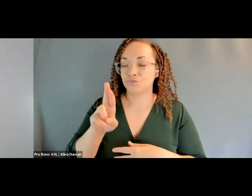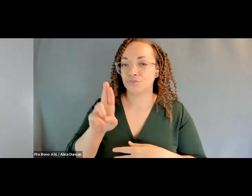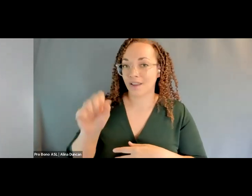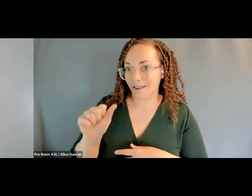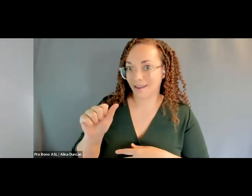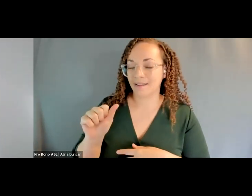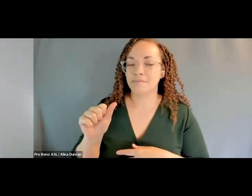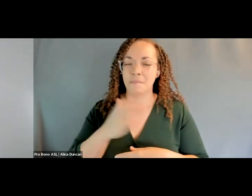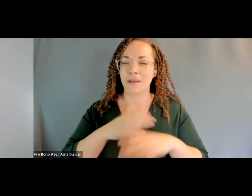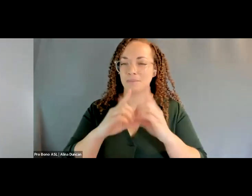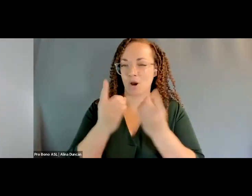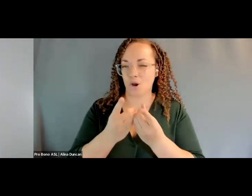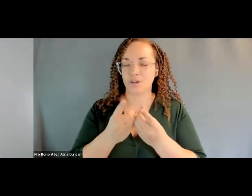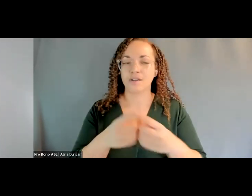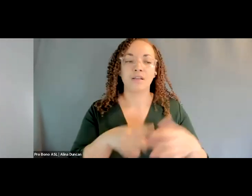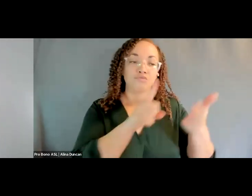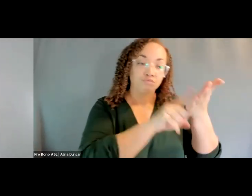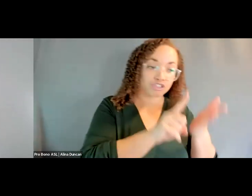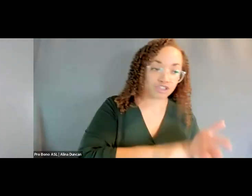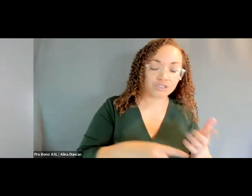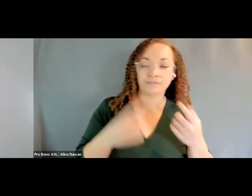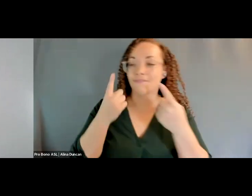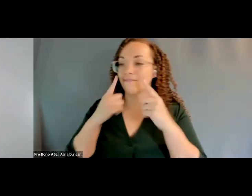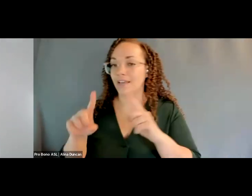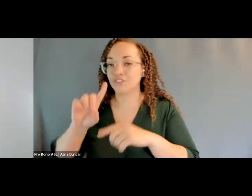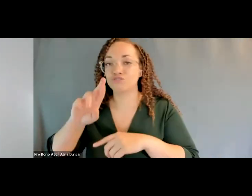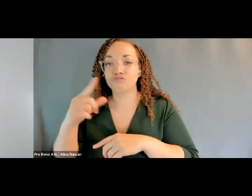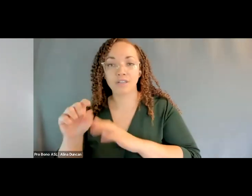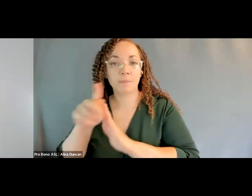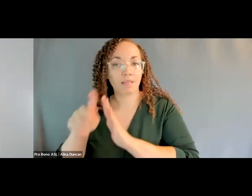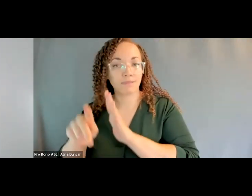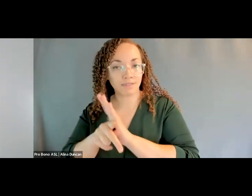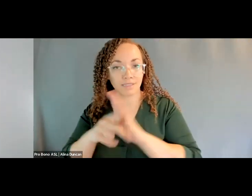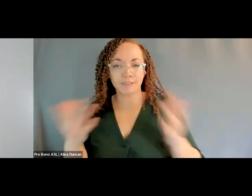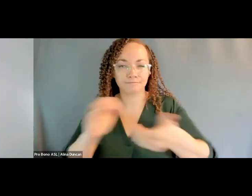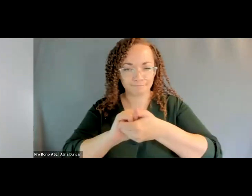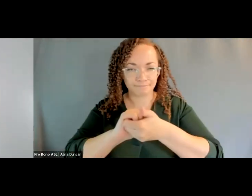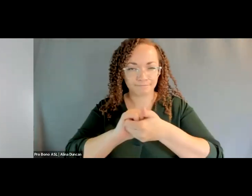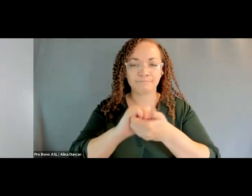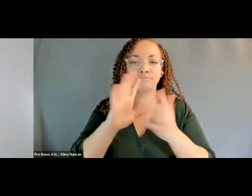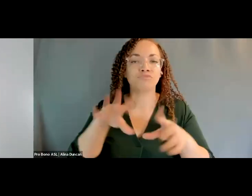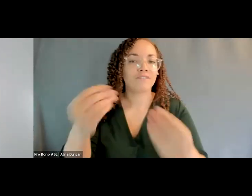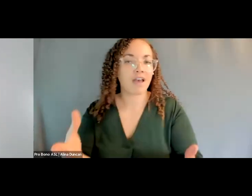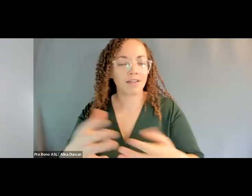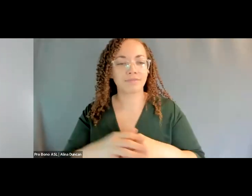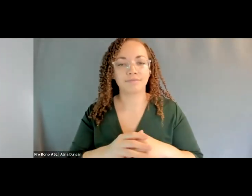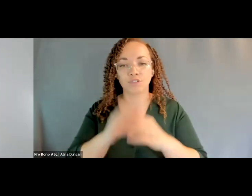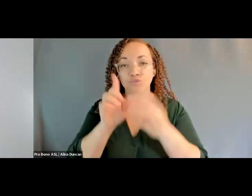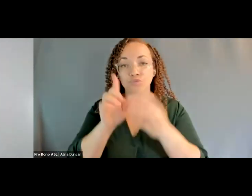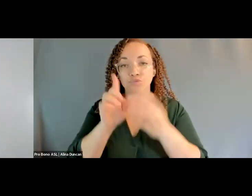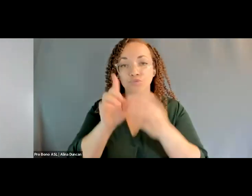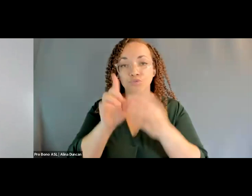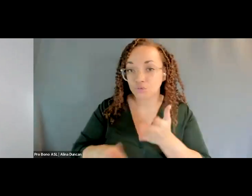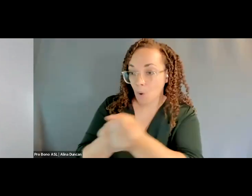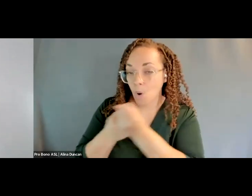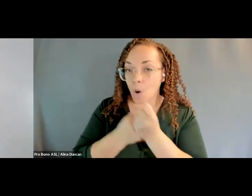works to bridge the divide between research and effective drug policies. We provide research support to our policy colleagues to ensure that we're promoting